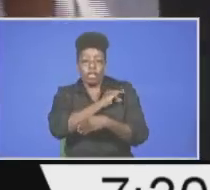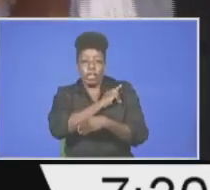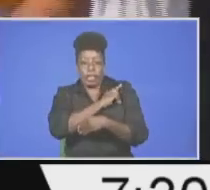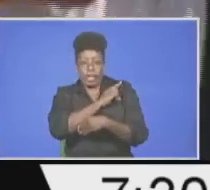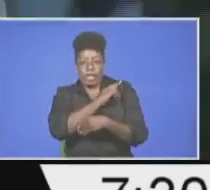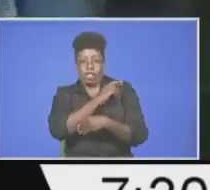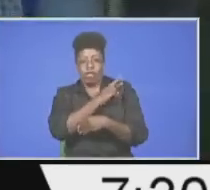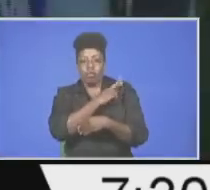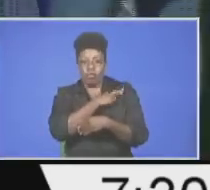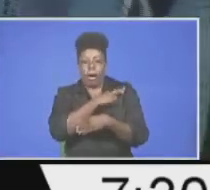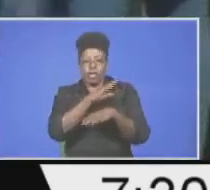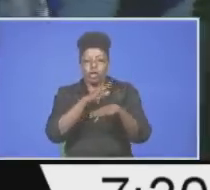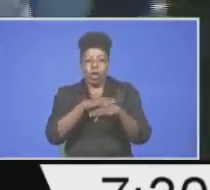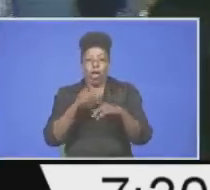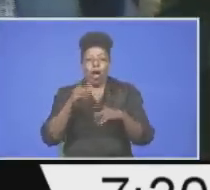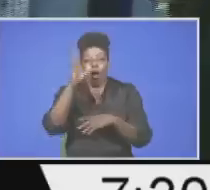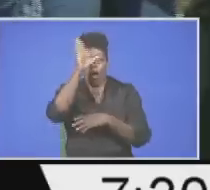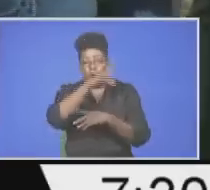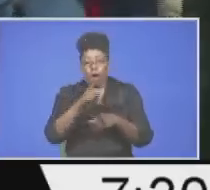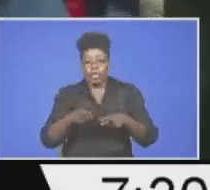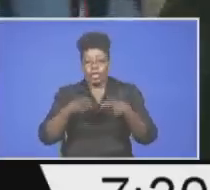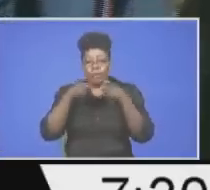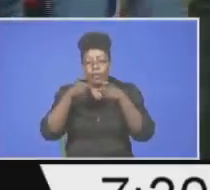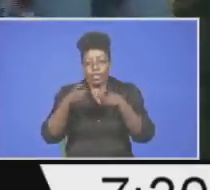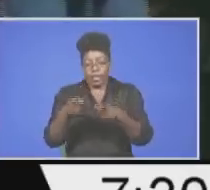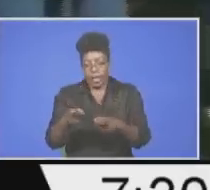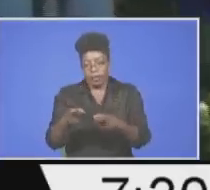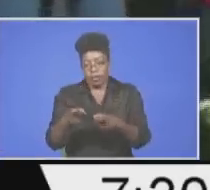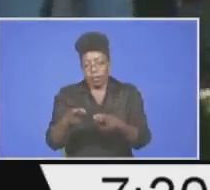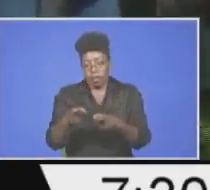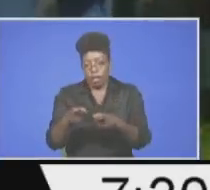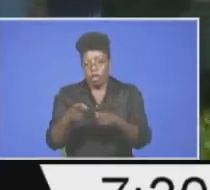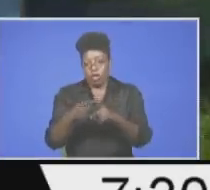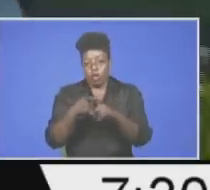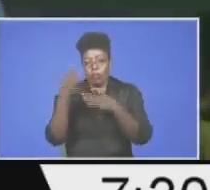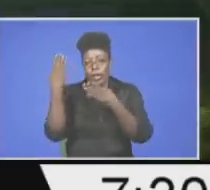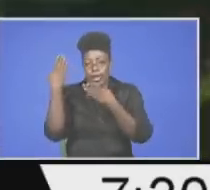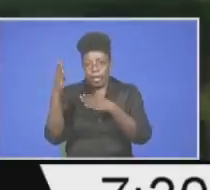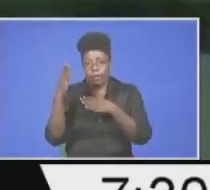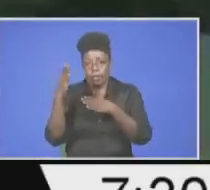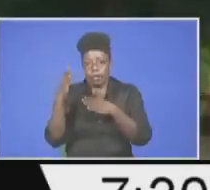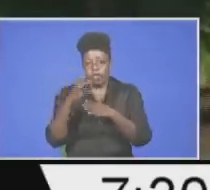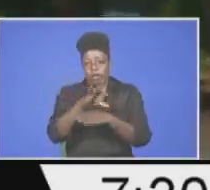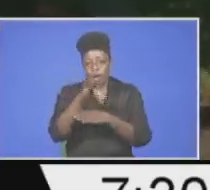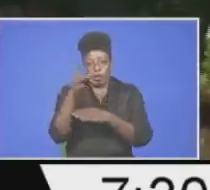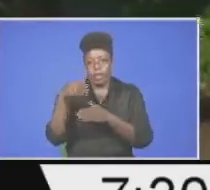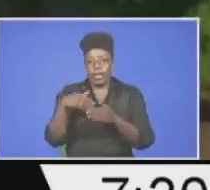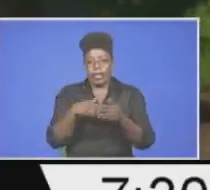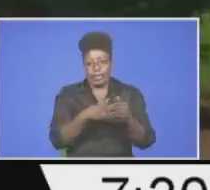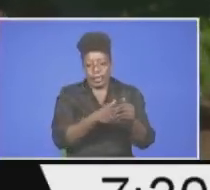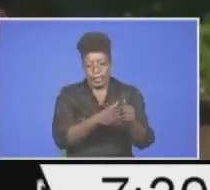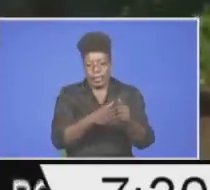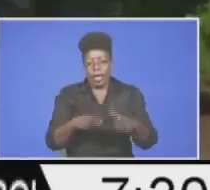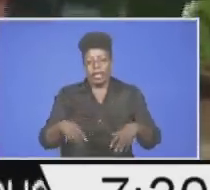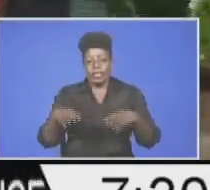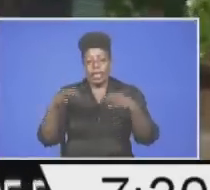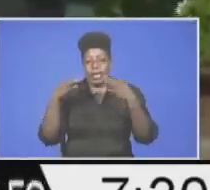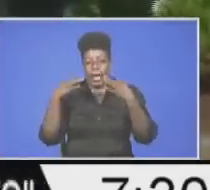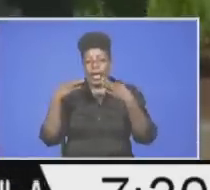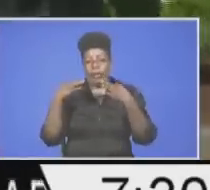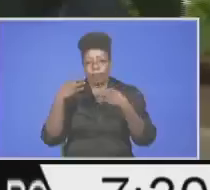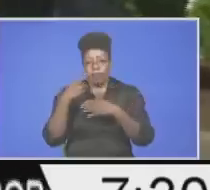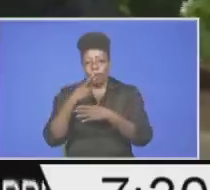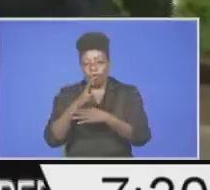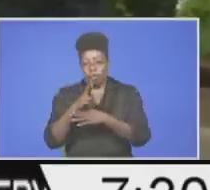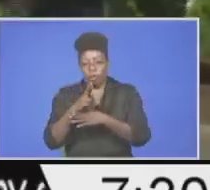God-given gifts to hundreds of Bahamians involved in the numerous choirs she founded and directed. The lifelong Adventist was a